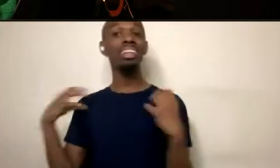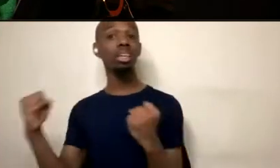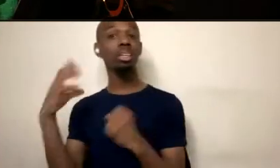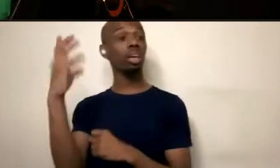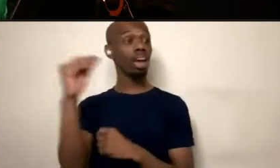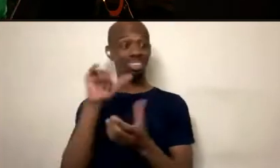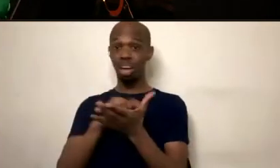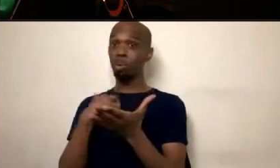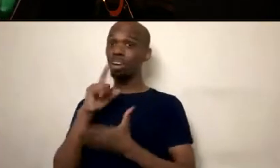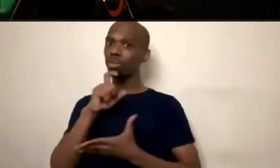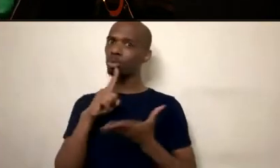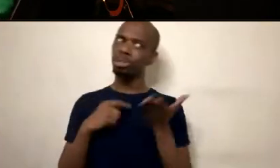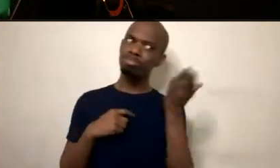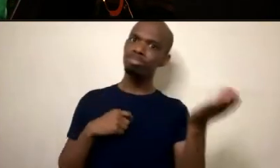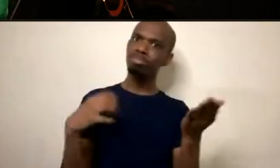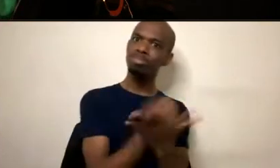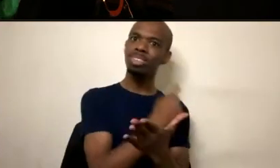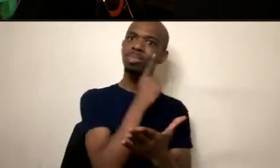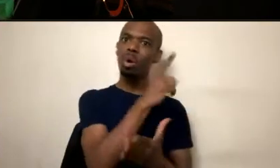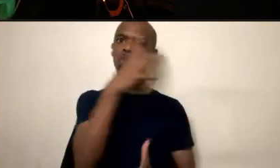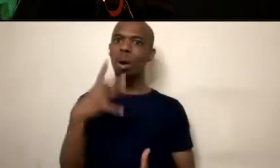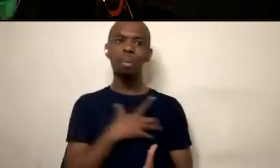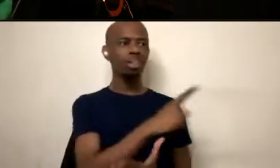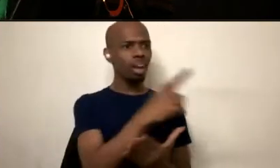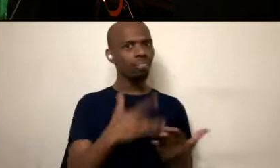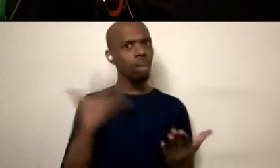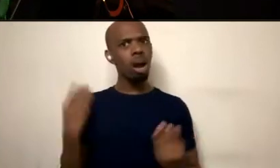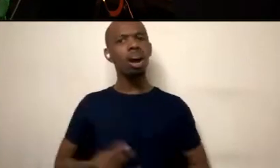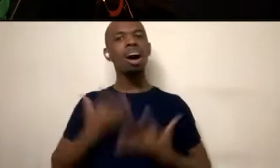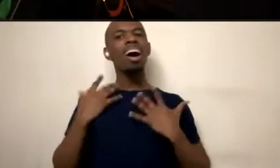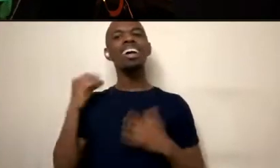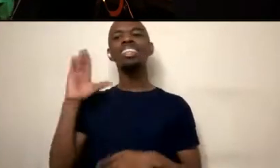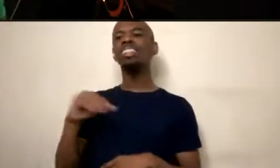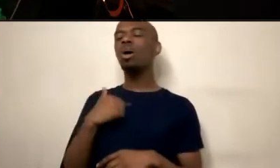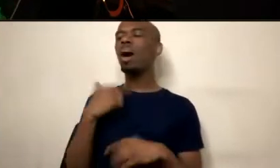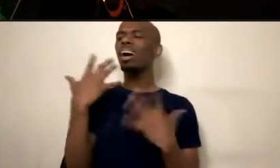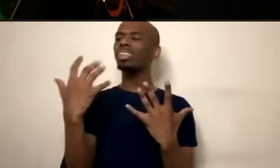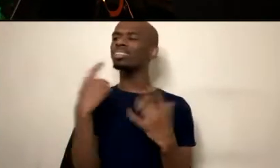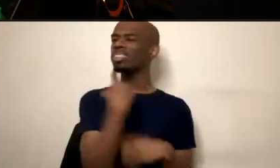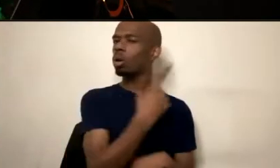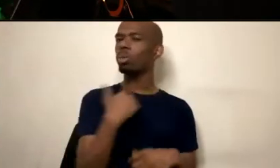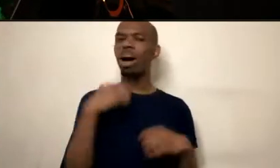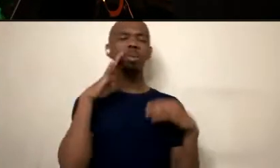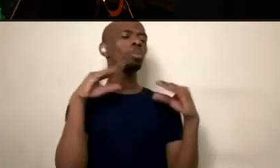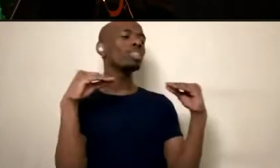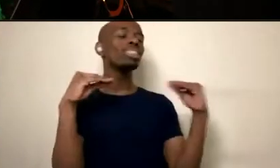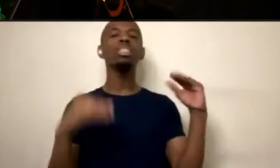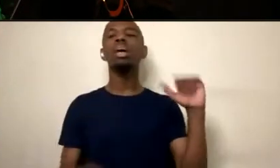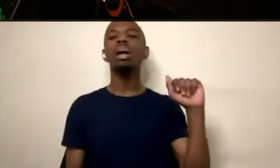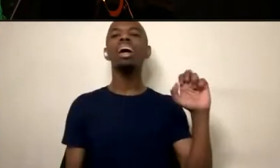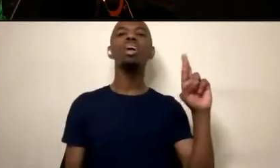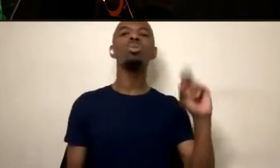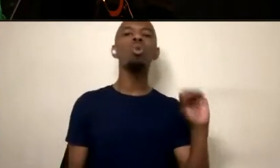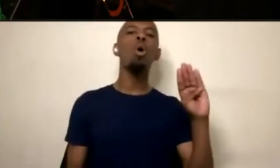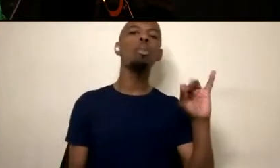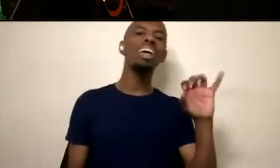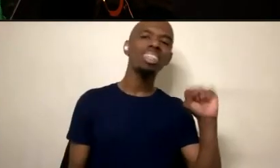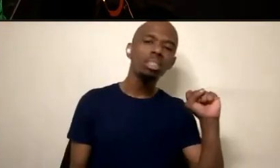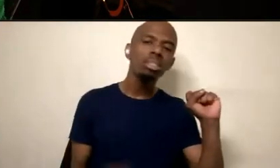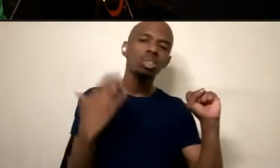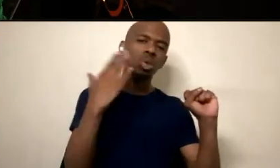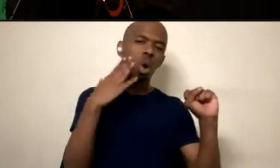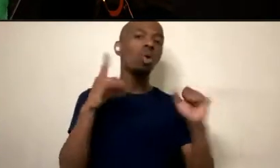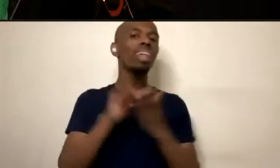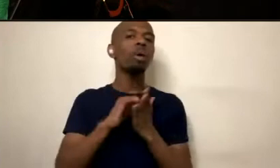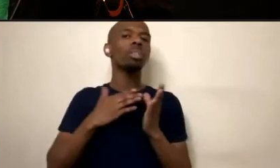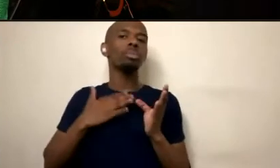to walk in and say I was gonna teach aerobics, because that's what they told me, but the women didn't wanna do aerobics, but they really wanted to talk. They wanted to talk.